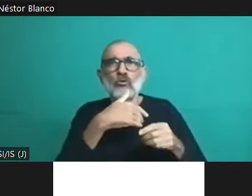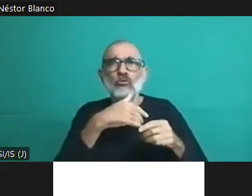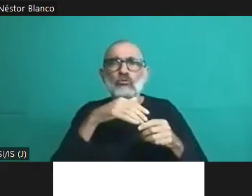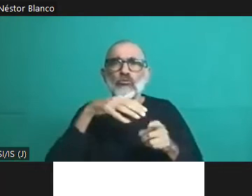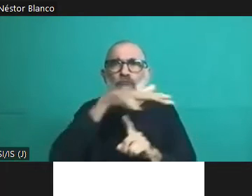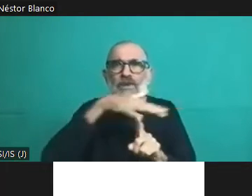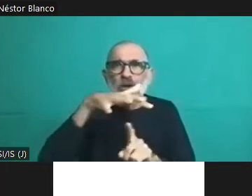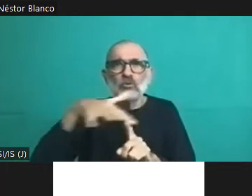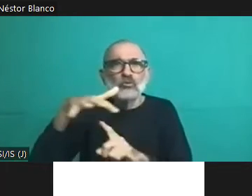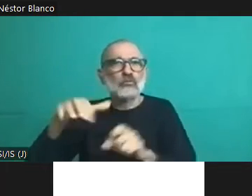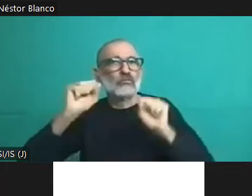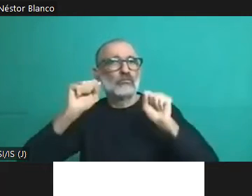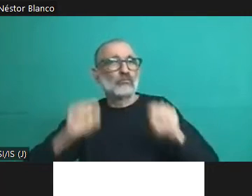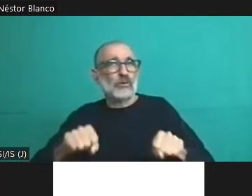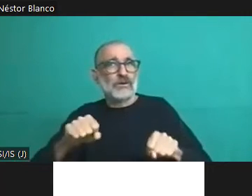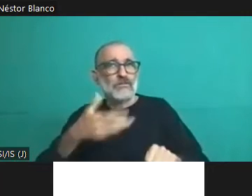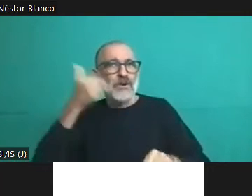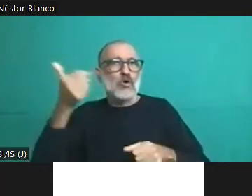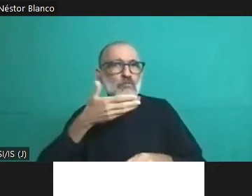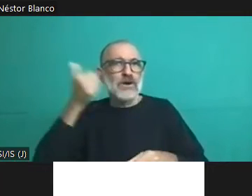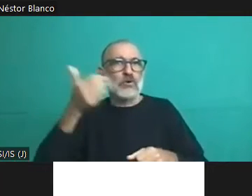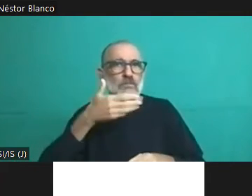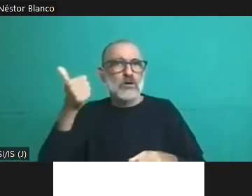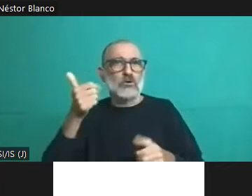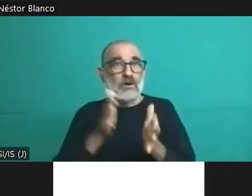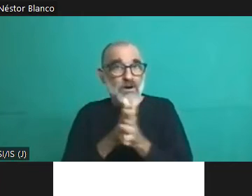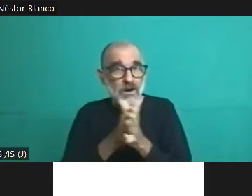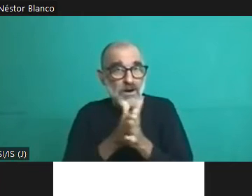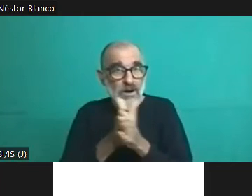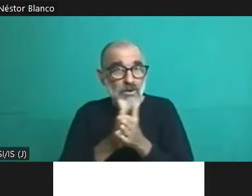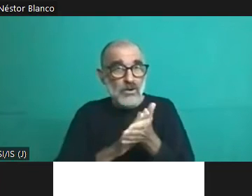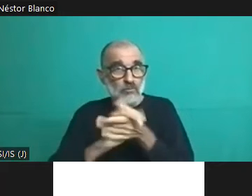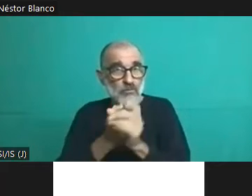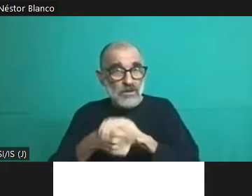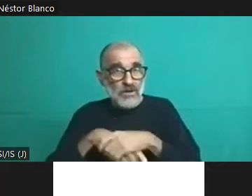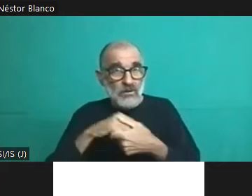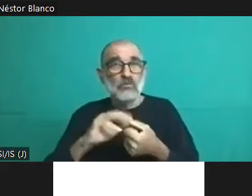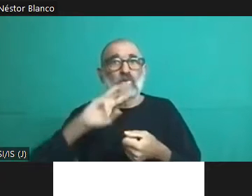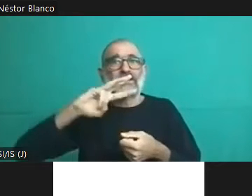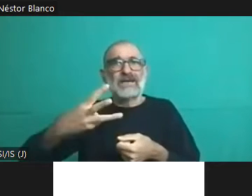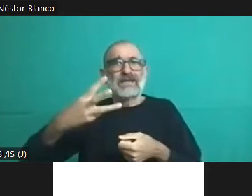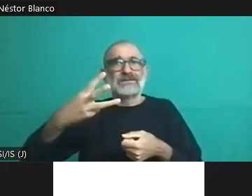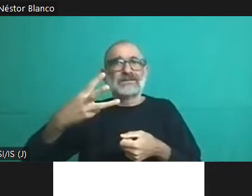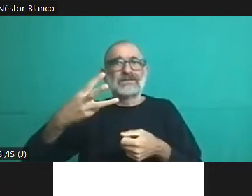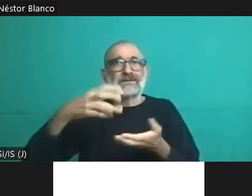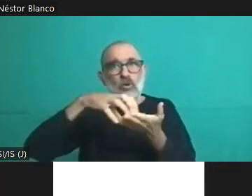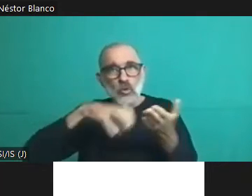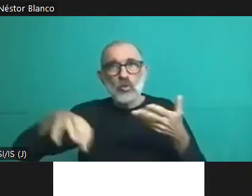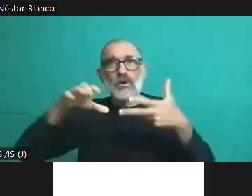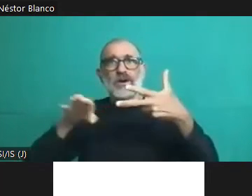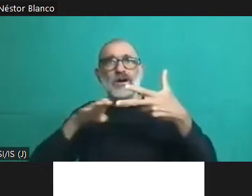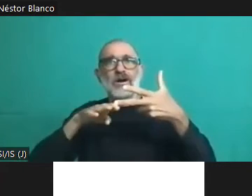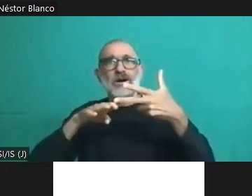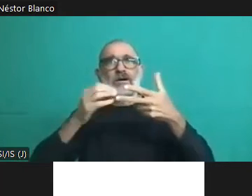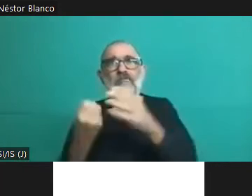all facilities with qualified, dedicated staff with defined responsibilities and